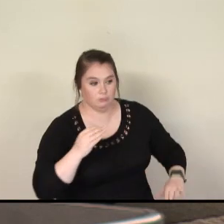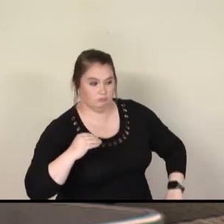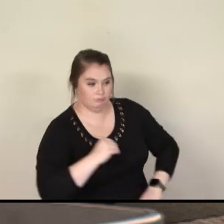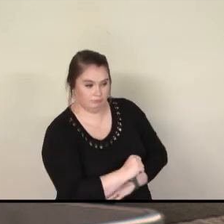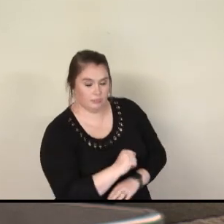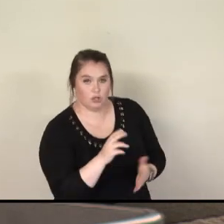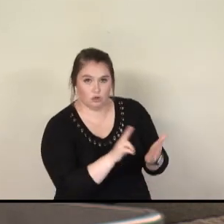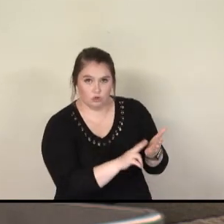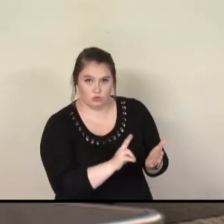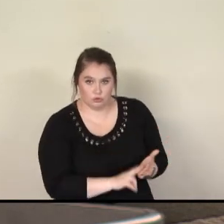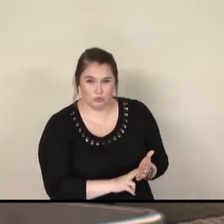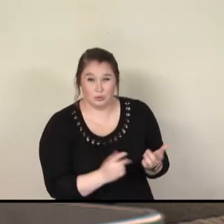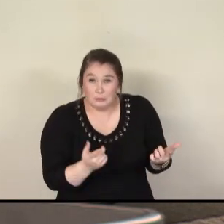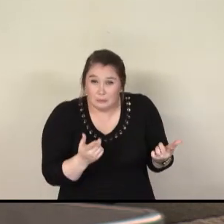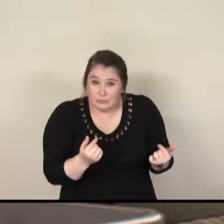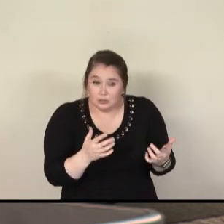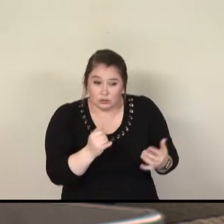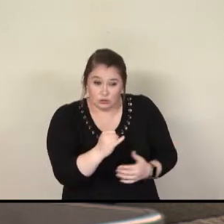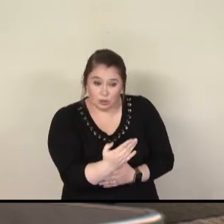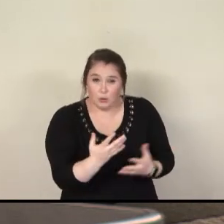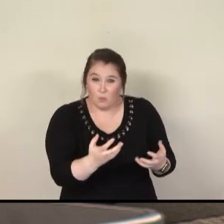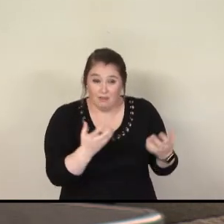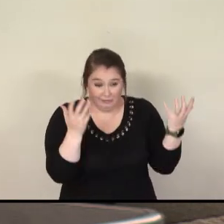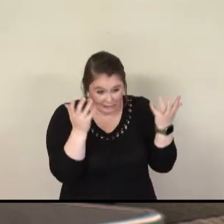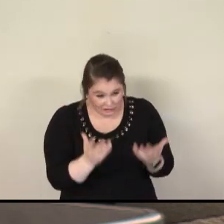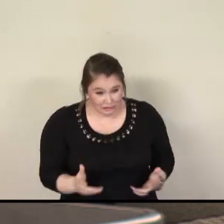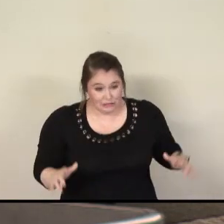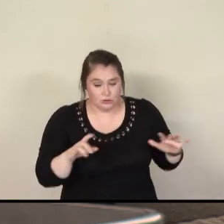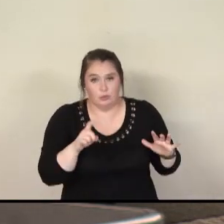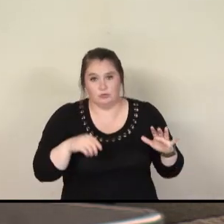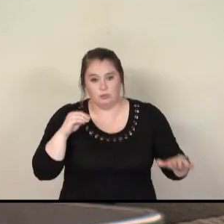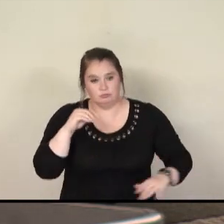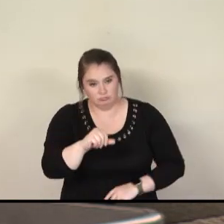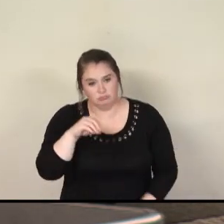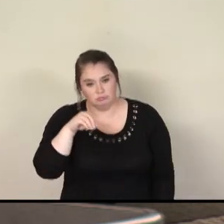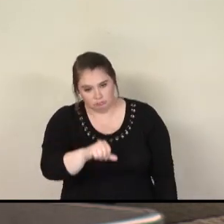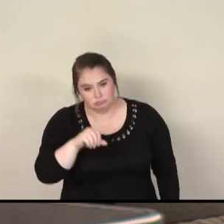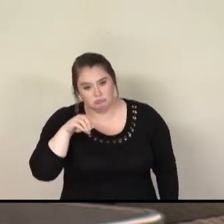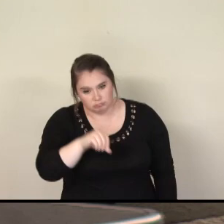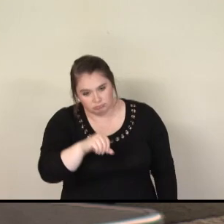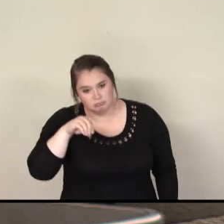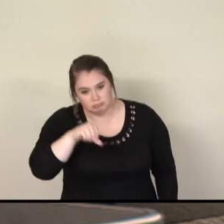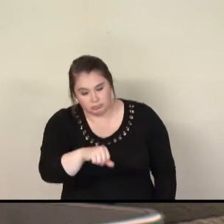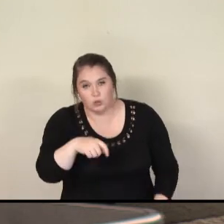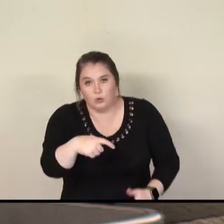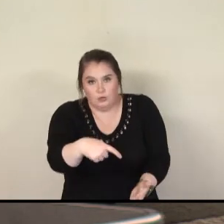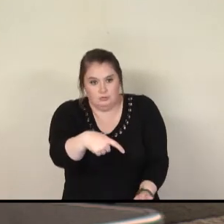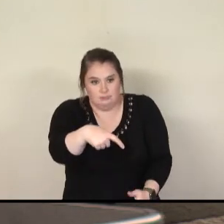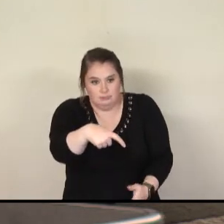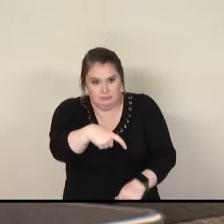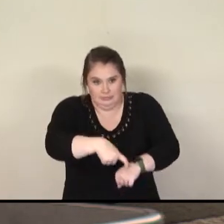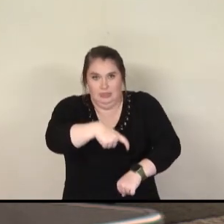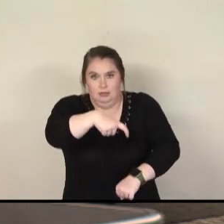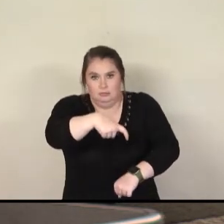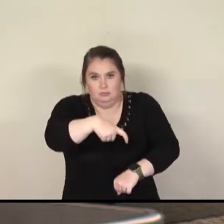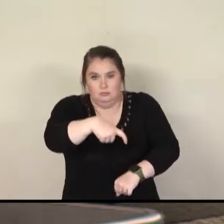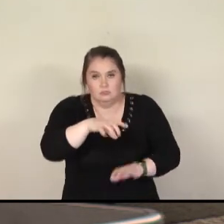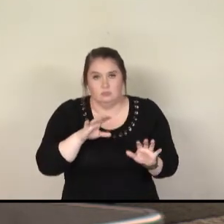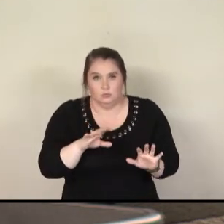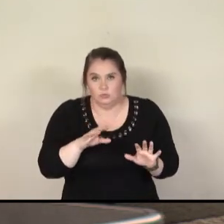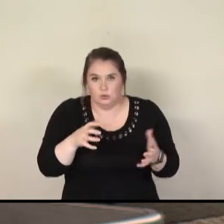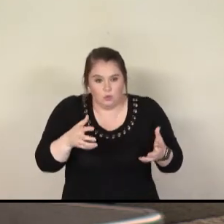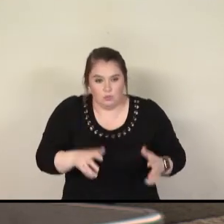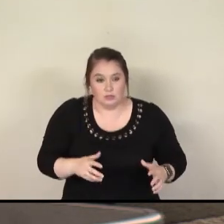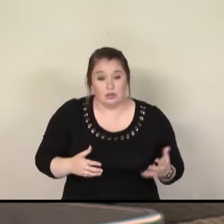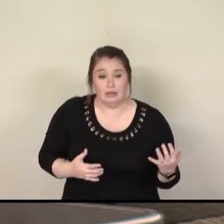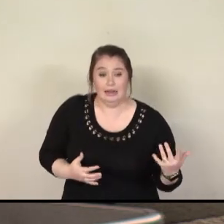contractor, which when you're trying to get a job done, you have to keep paying them on time, quickly, and not be held up because